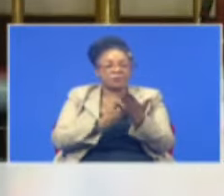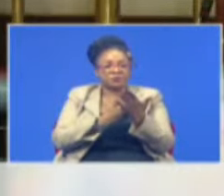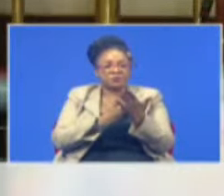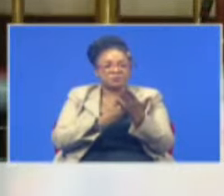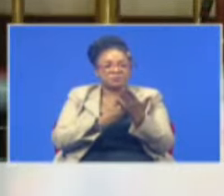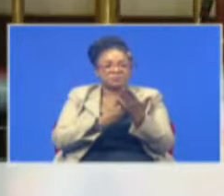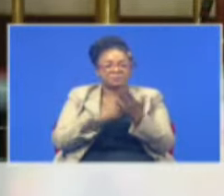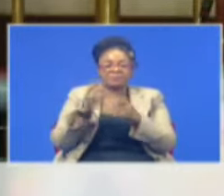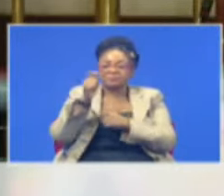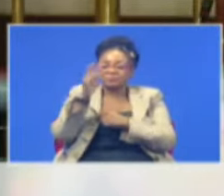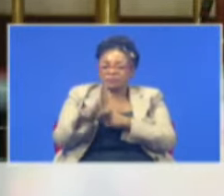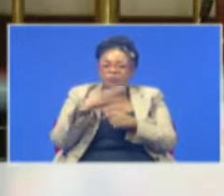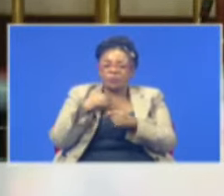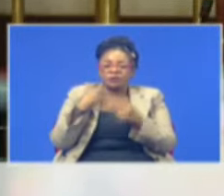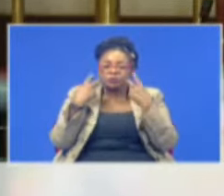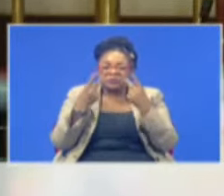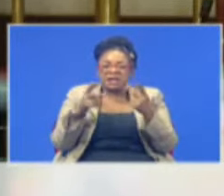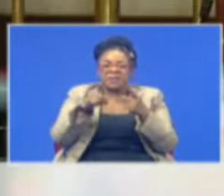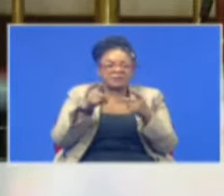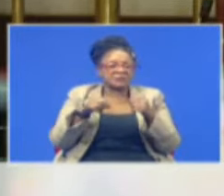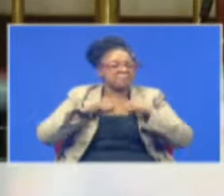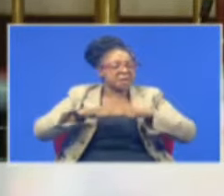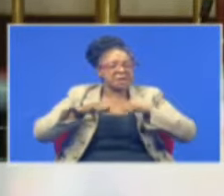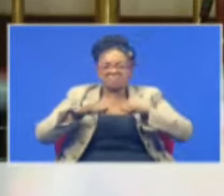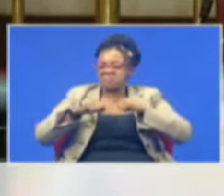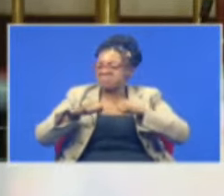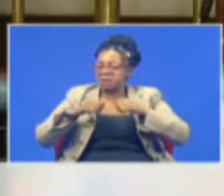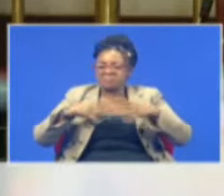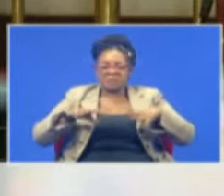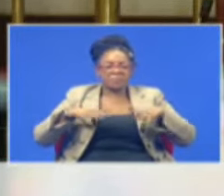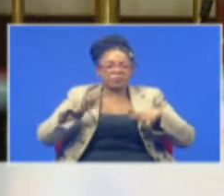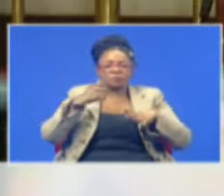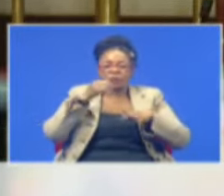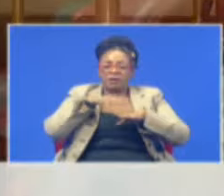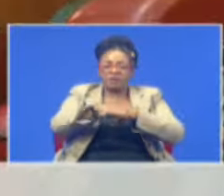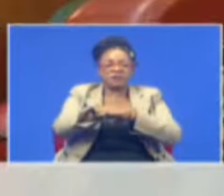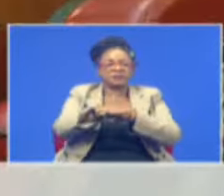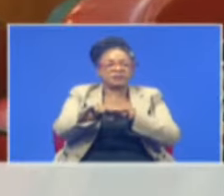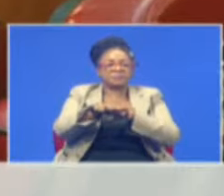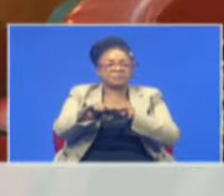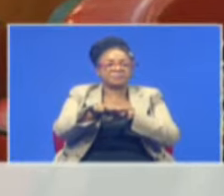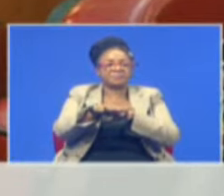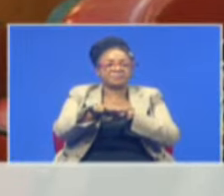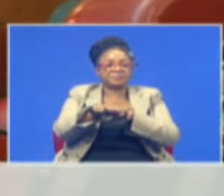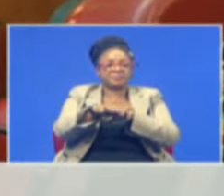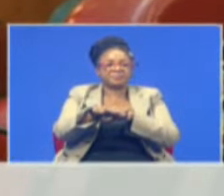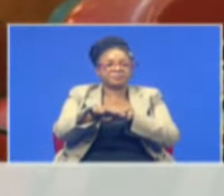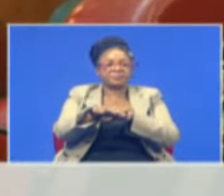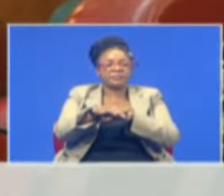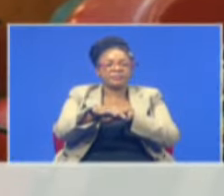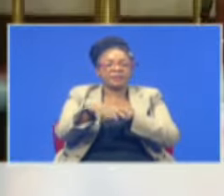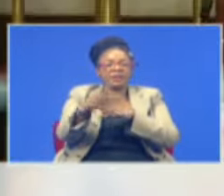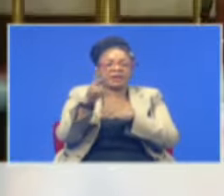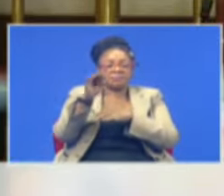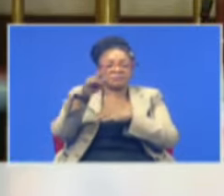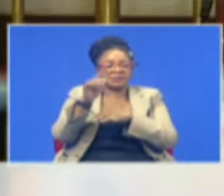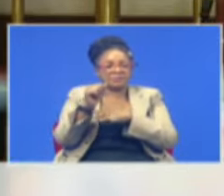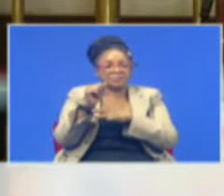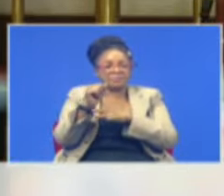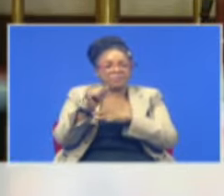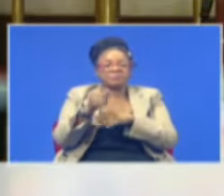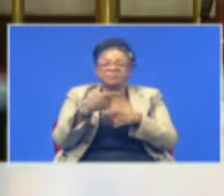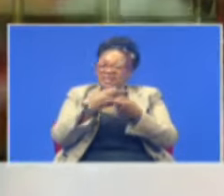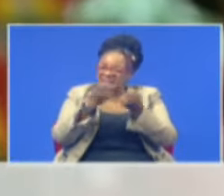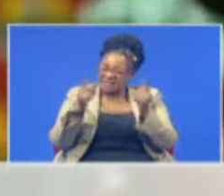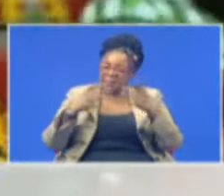want to see this big fish who influenced the payment in KEMSA. These are the people we are looking